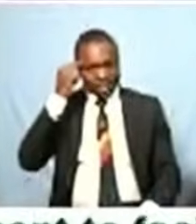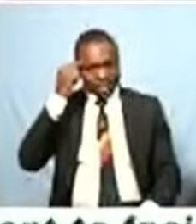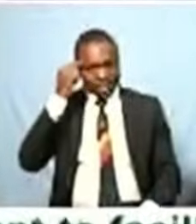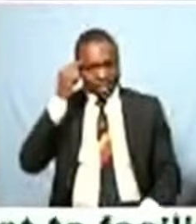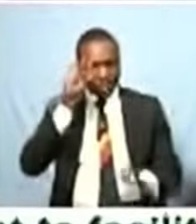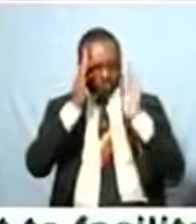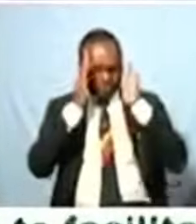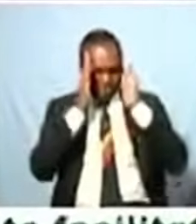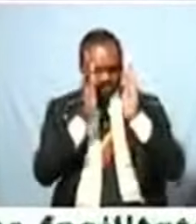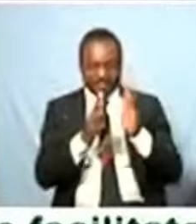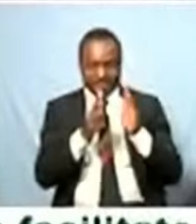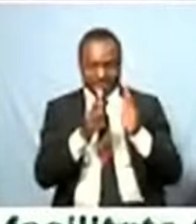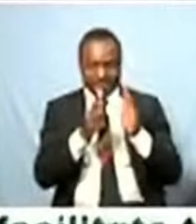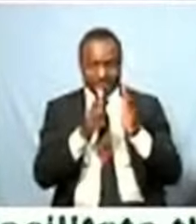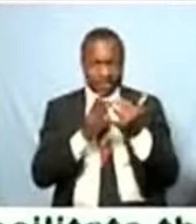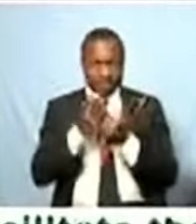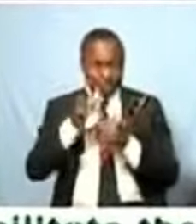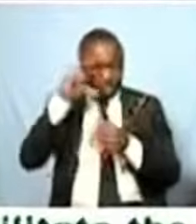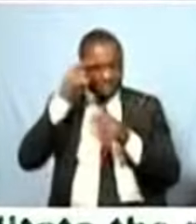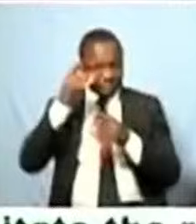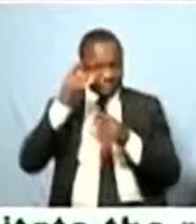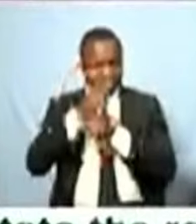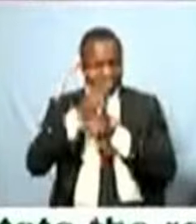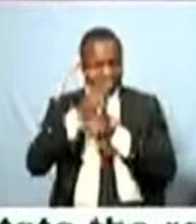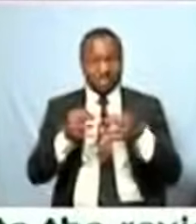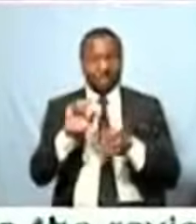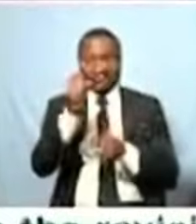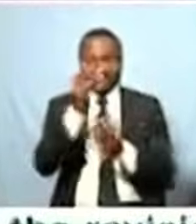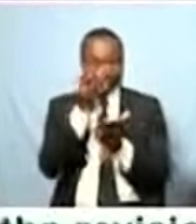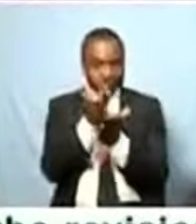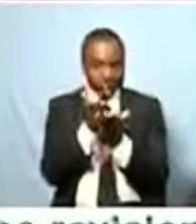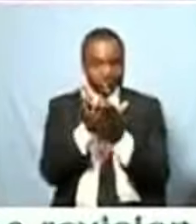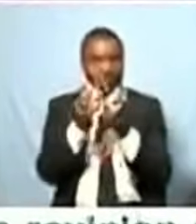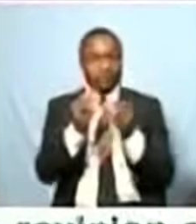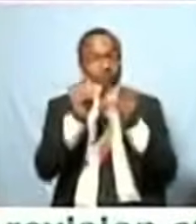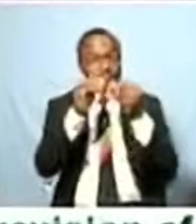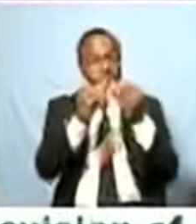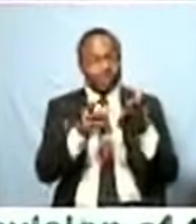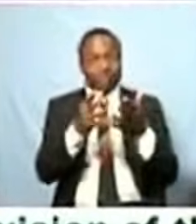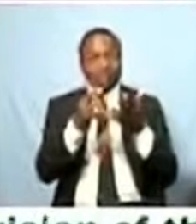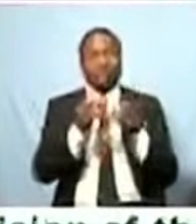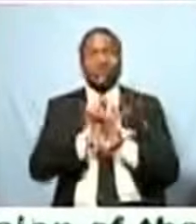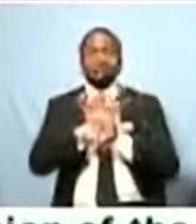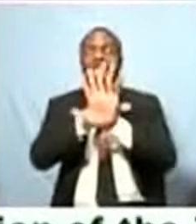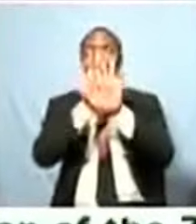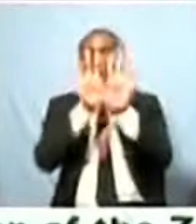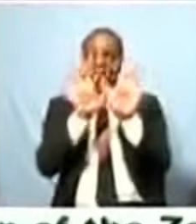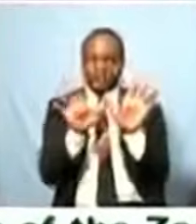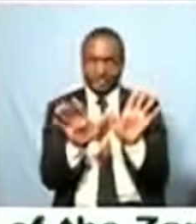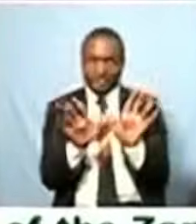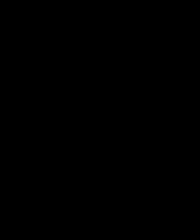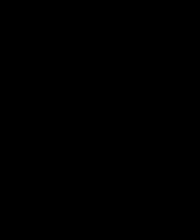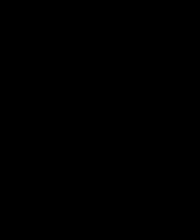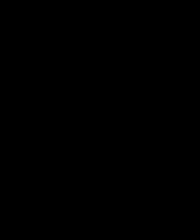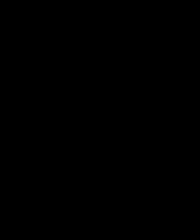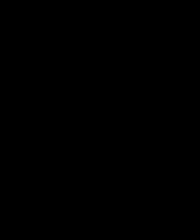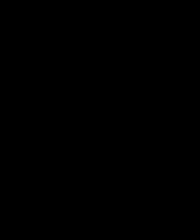of Justice. The first proposal, Madam Speaker, I wish to make, and I want to be very clear. Madam